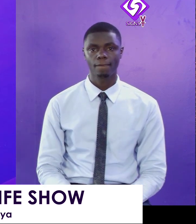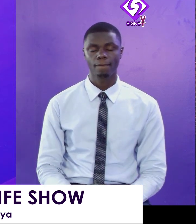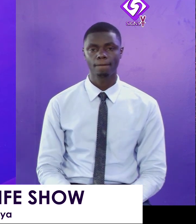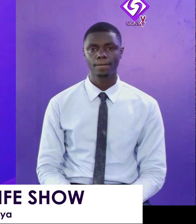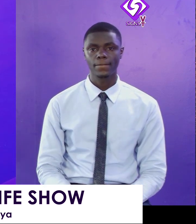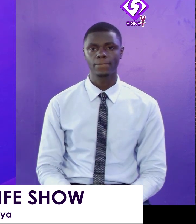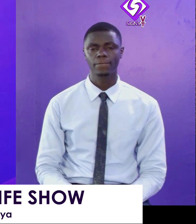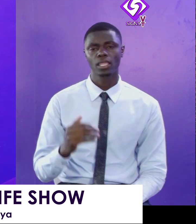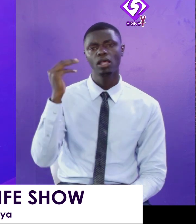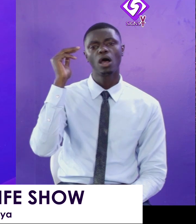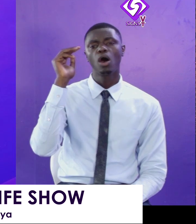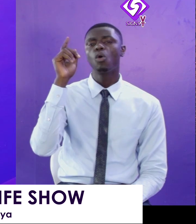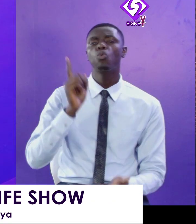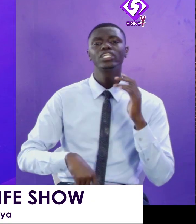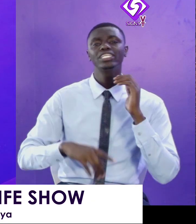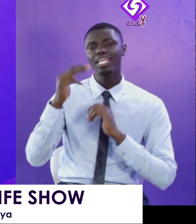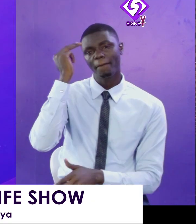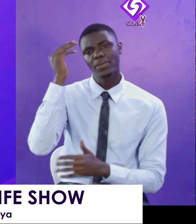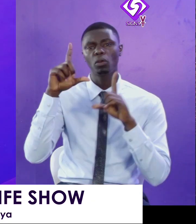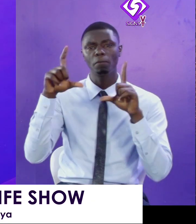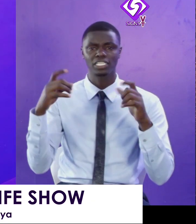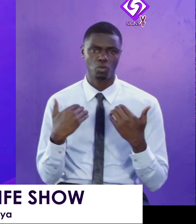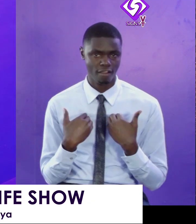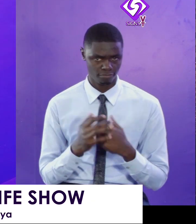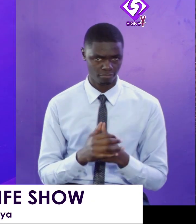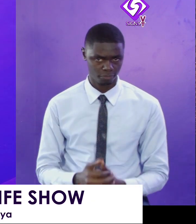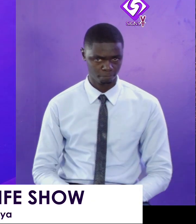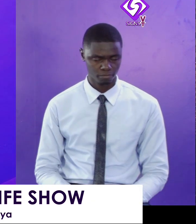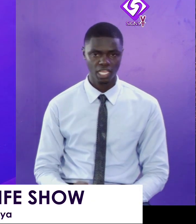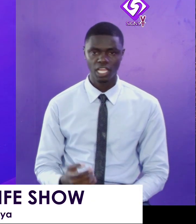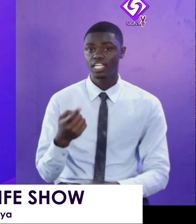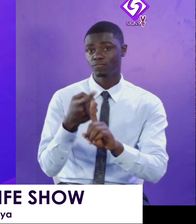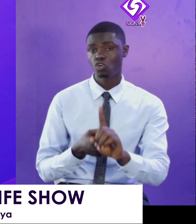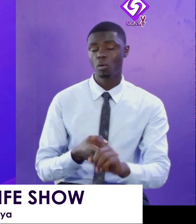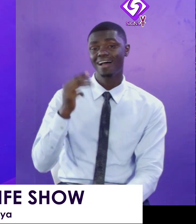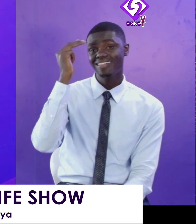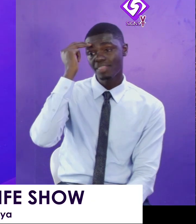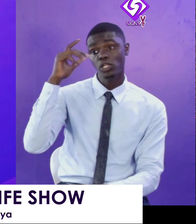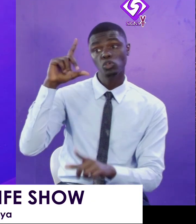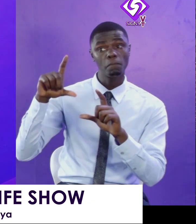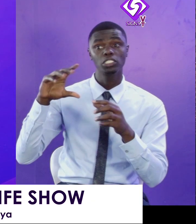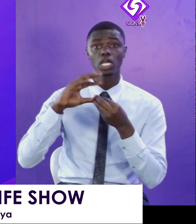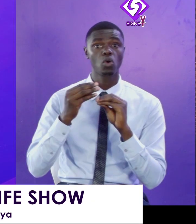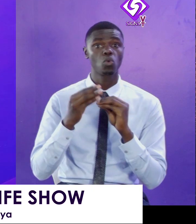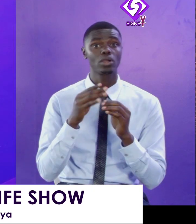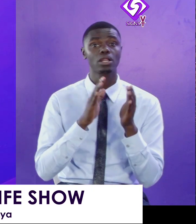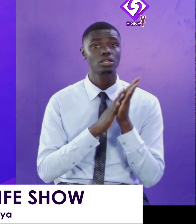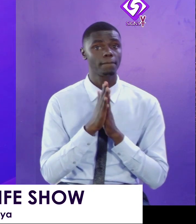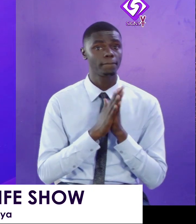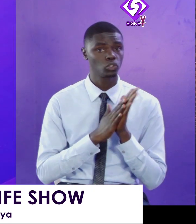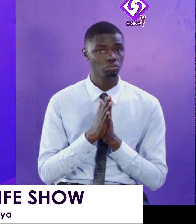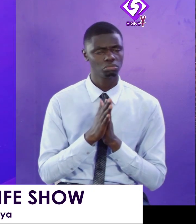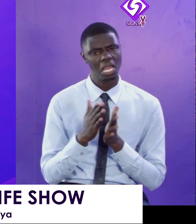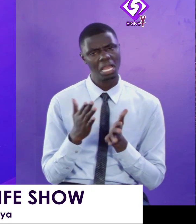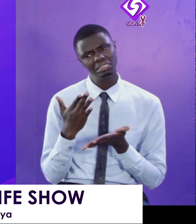is the mental picture you have? It is amazing that it's from the mental picture that we create ambitions. For some of